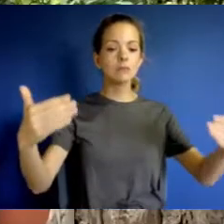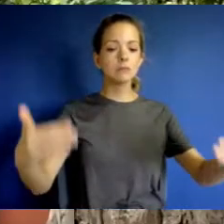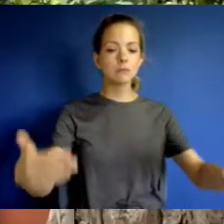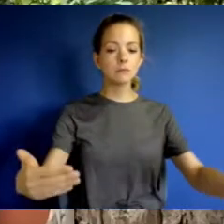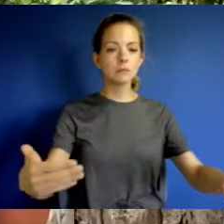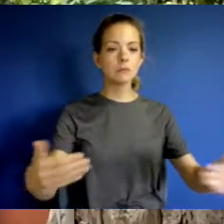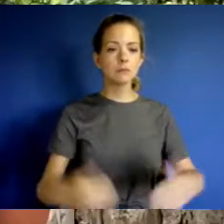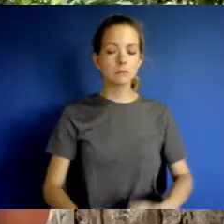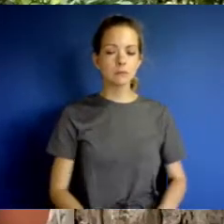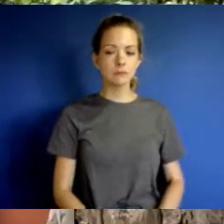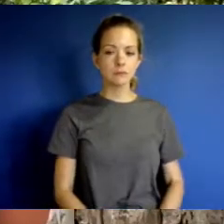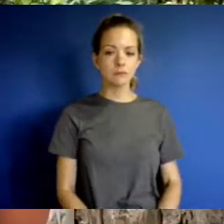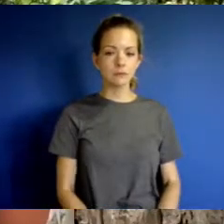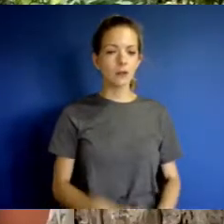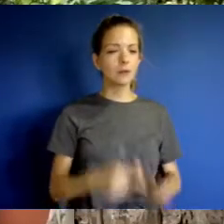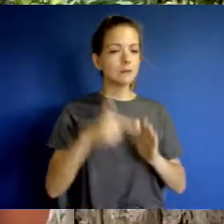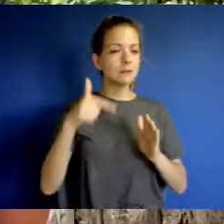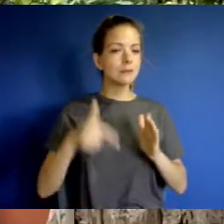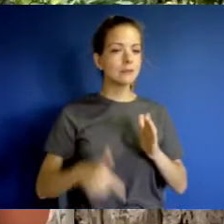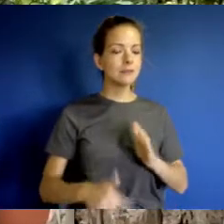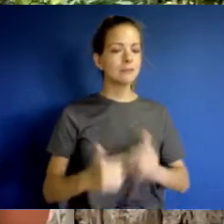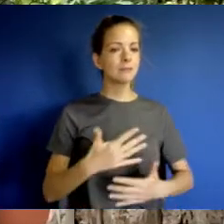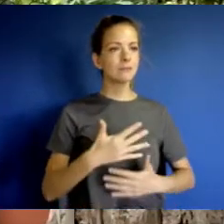bit and just take some deep breaths.